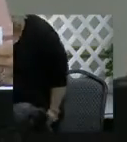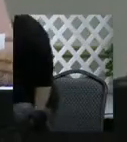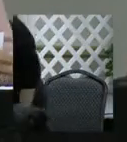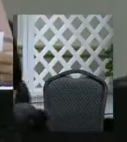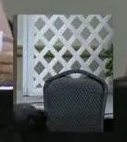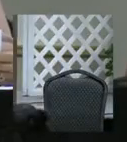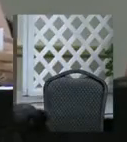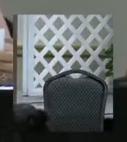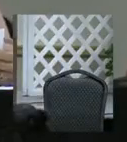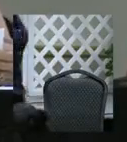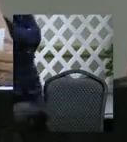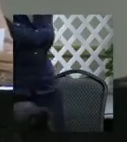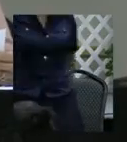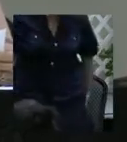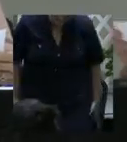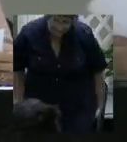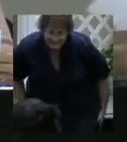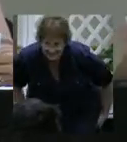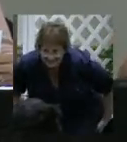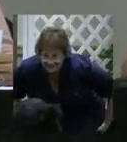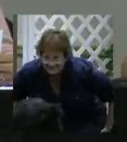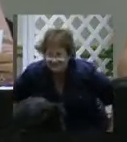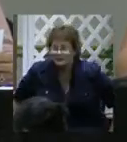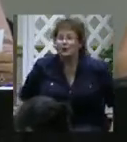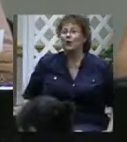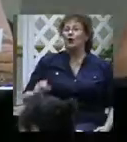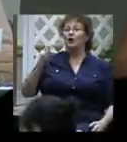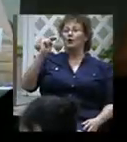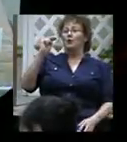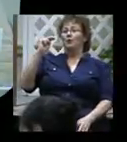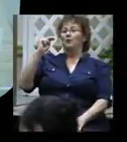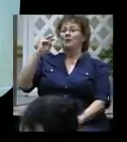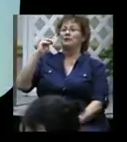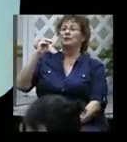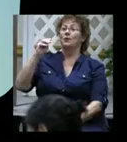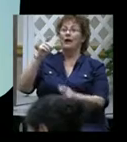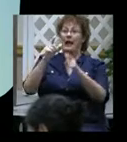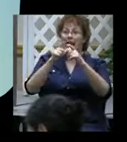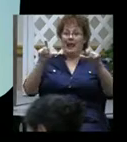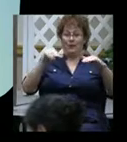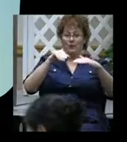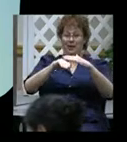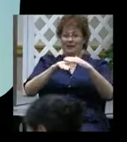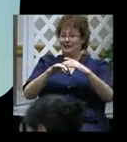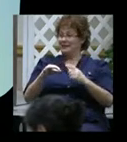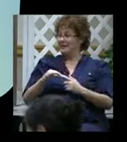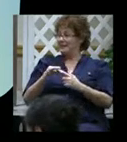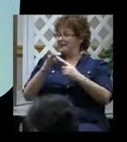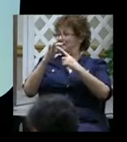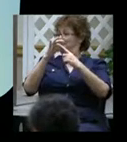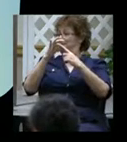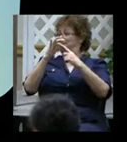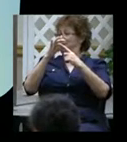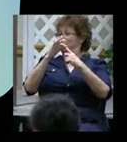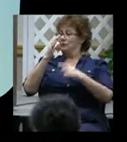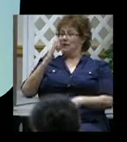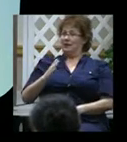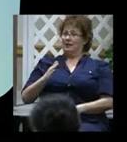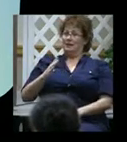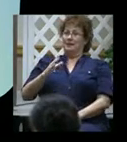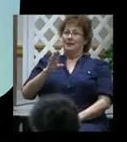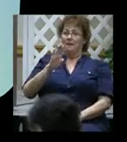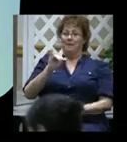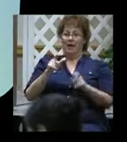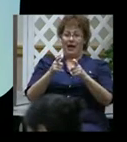So the New Mexico Supreme Court rules define language access specialist, a bilingual employee of the